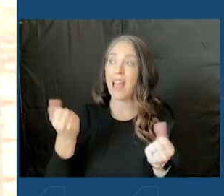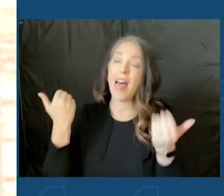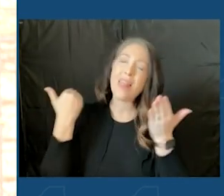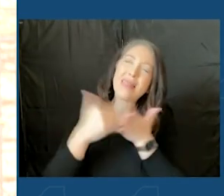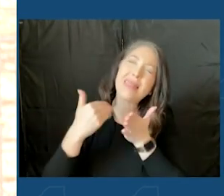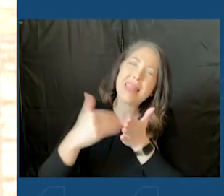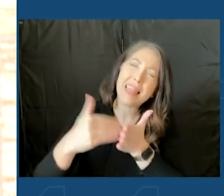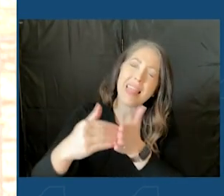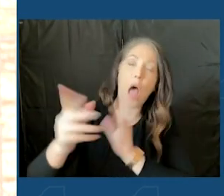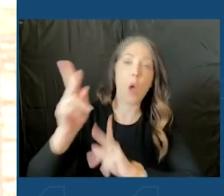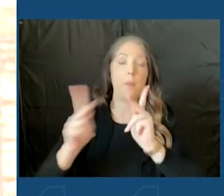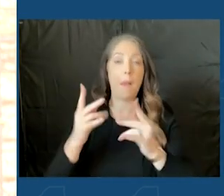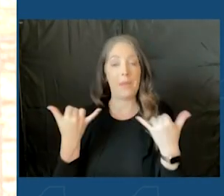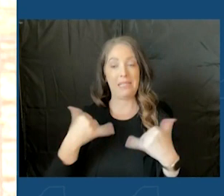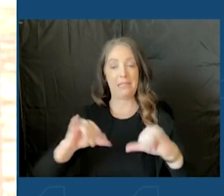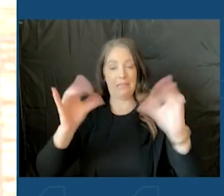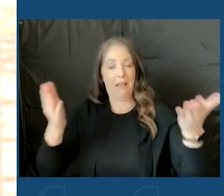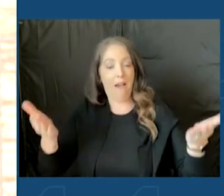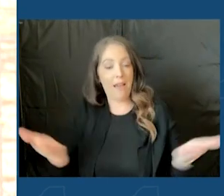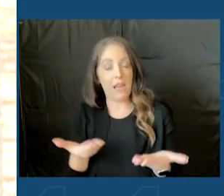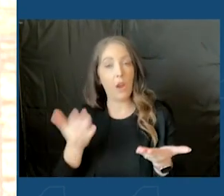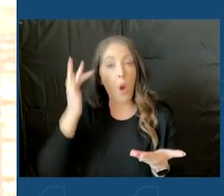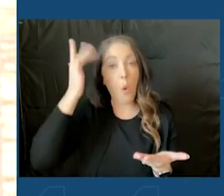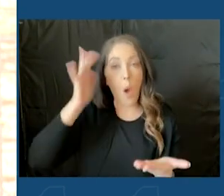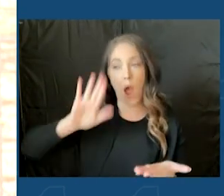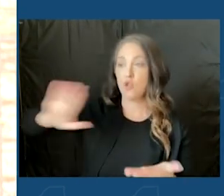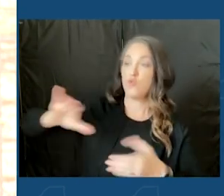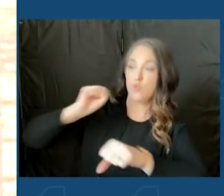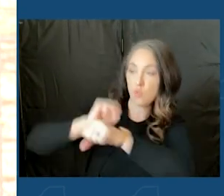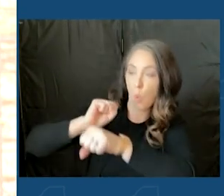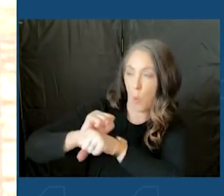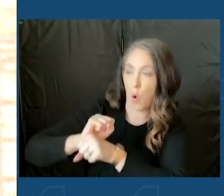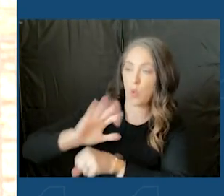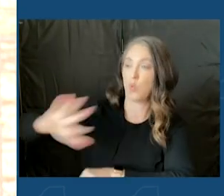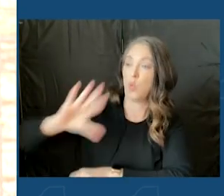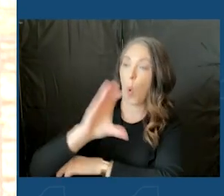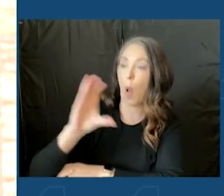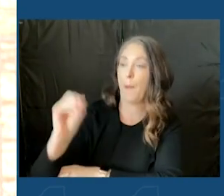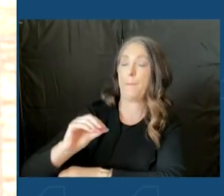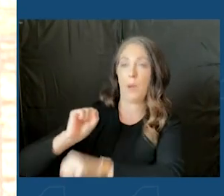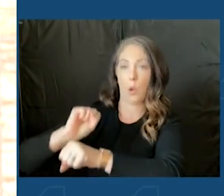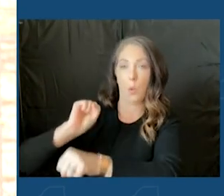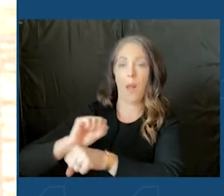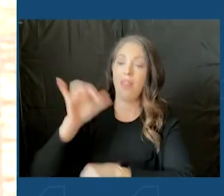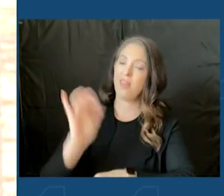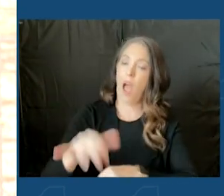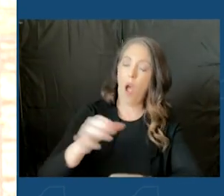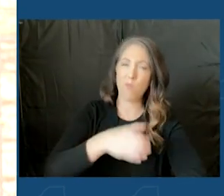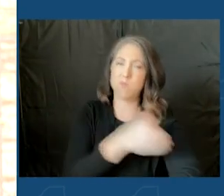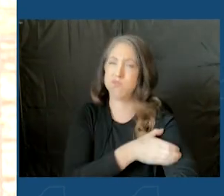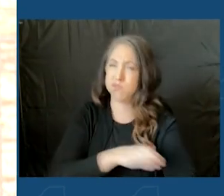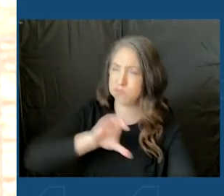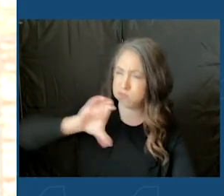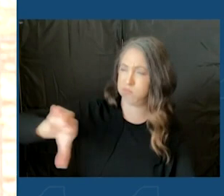earth because of the work that was done here by you and your employees. That is powerful. That's what I'm talking about.